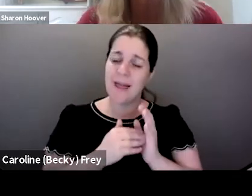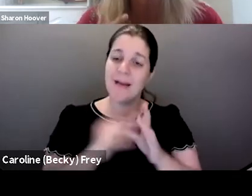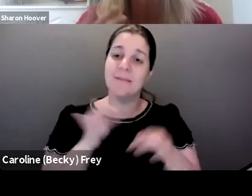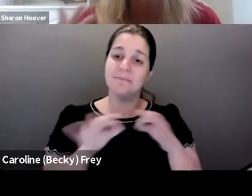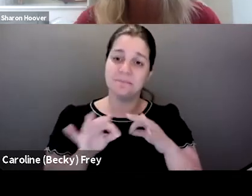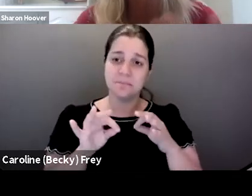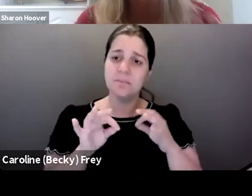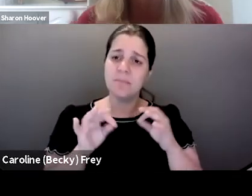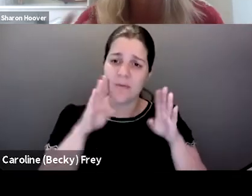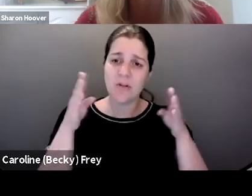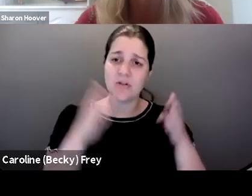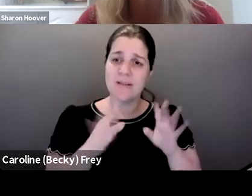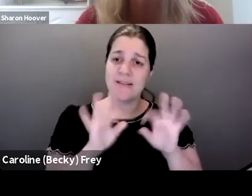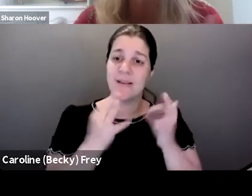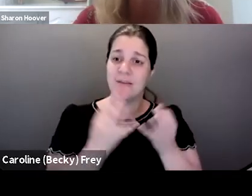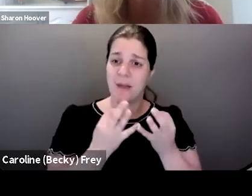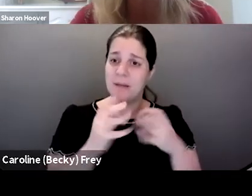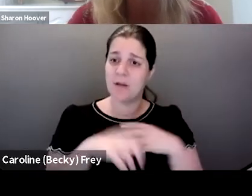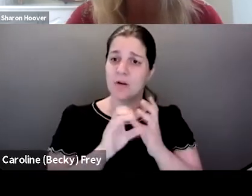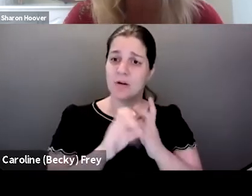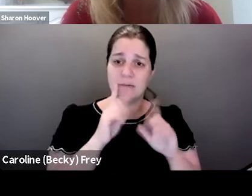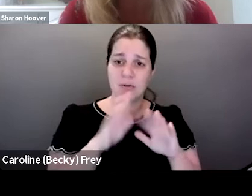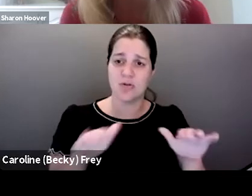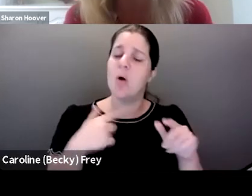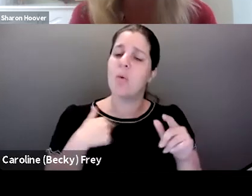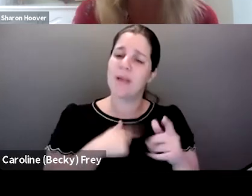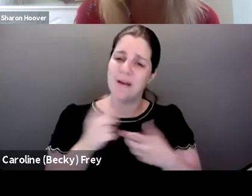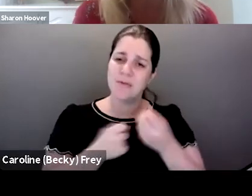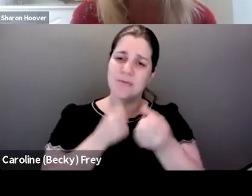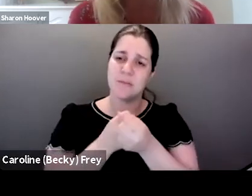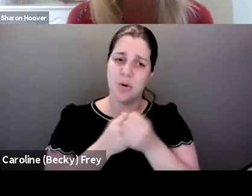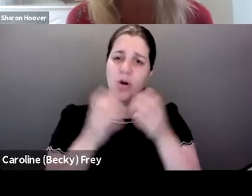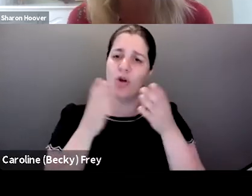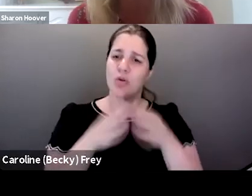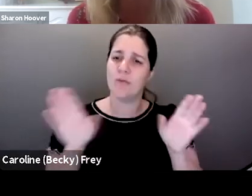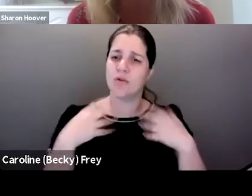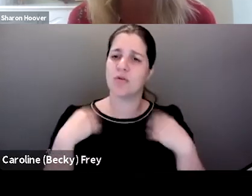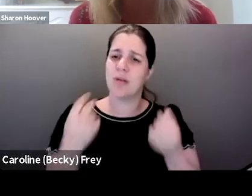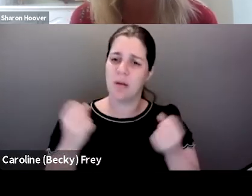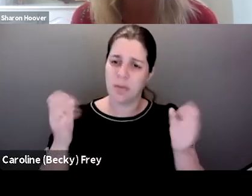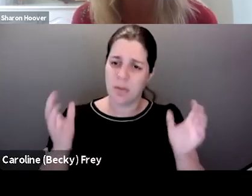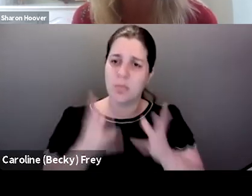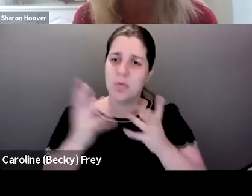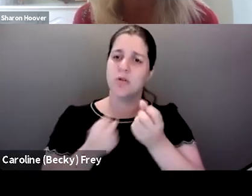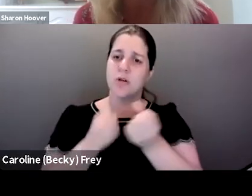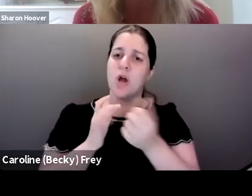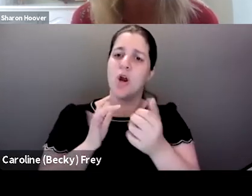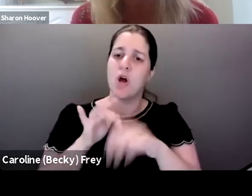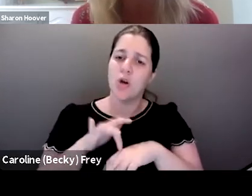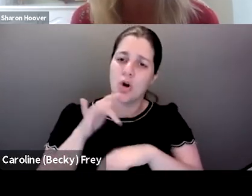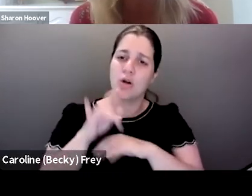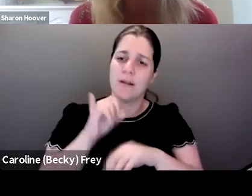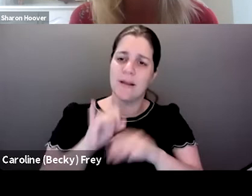do so while we're simultaneously building a universal behavioral health promotion and early identification and intervention system to